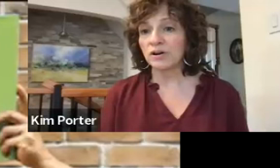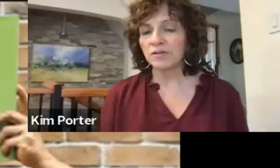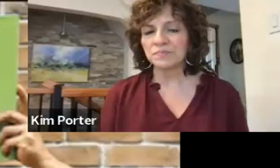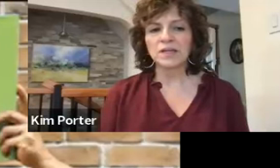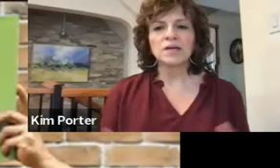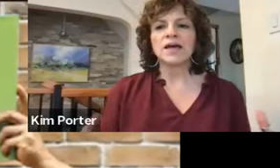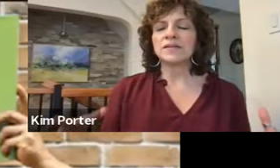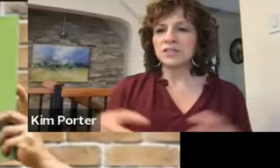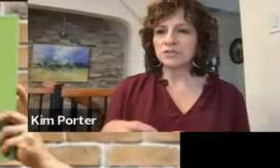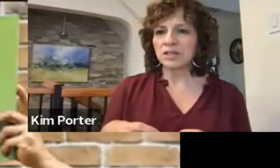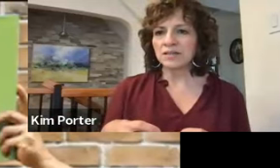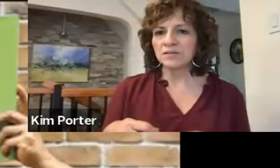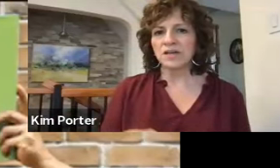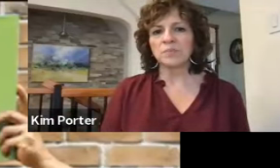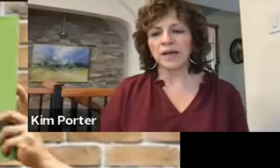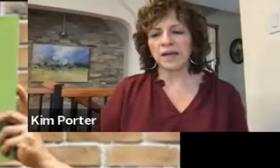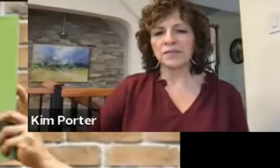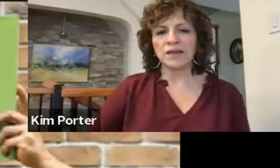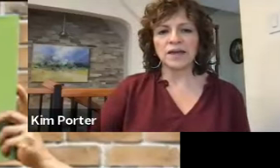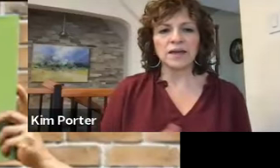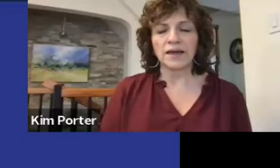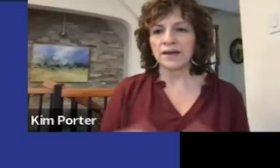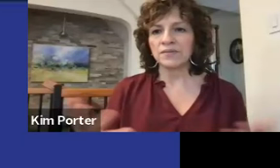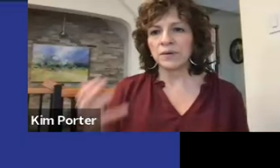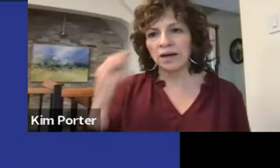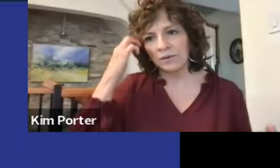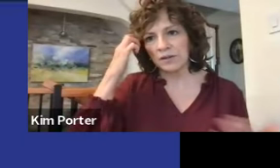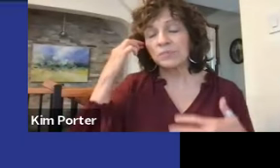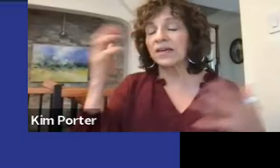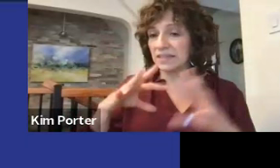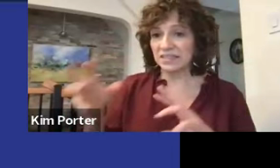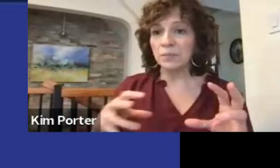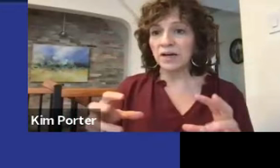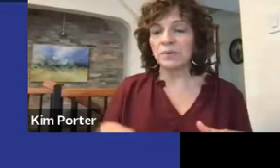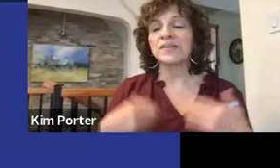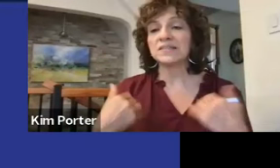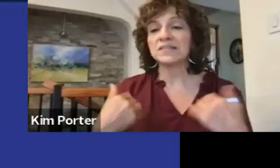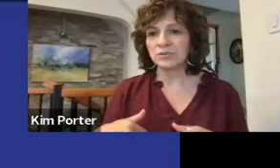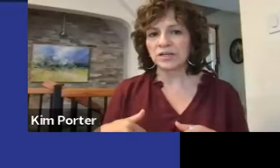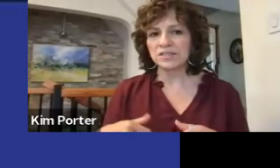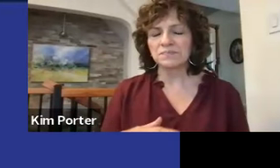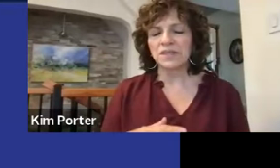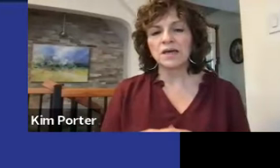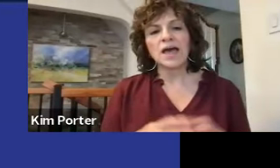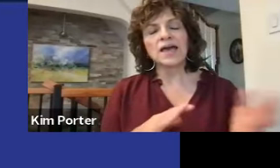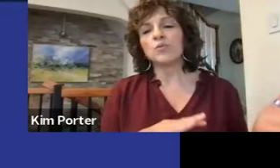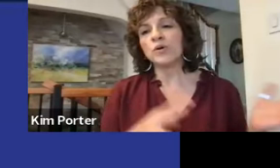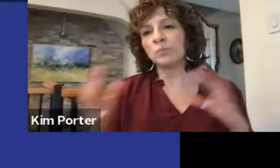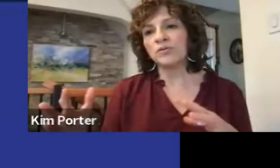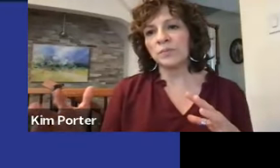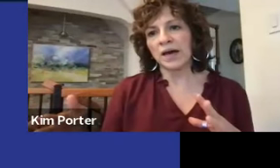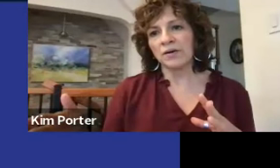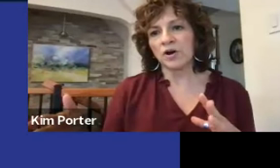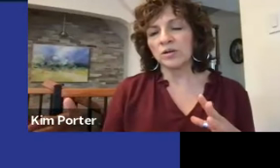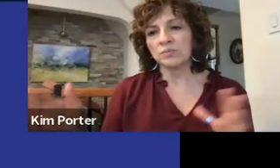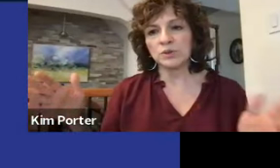or alcohol. And the teachers collect those up and they hand them out, or they type it up and they send it to us. And we